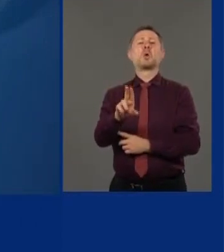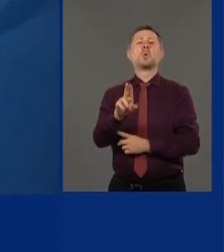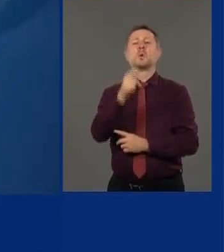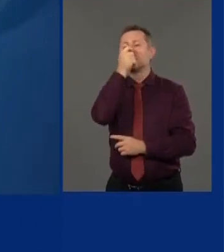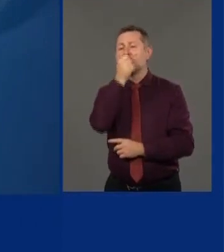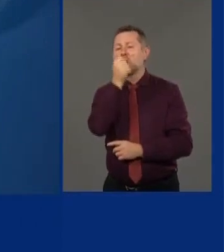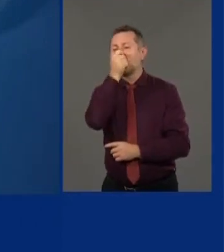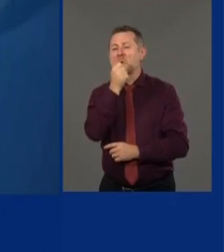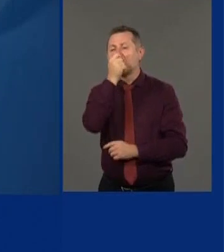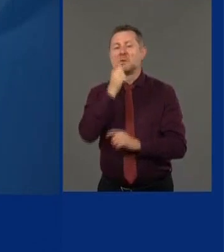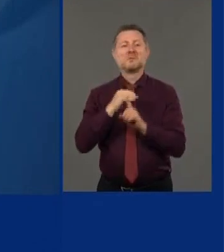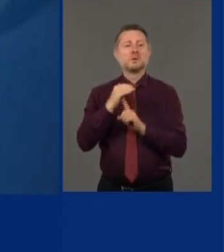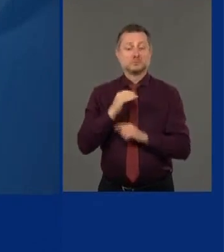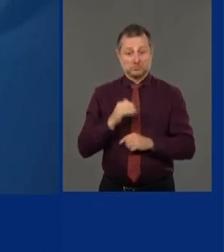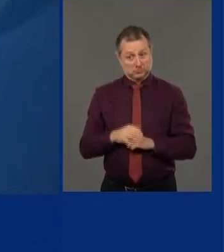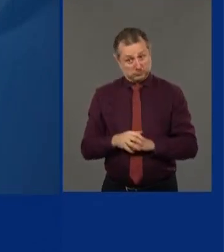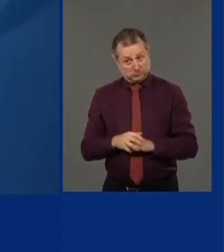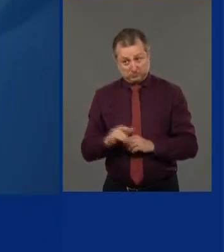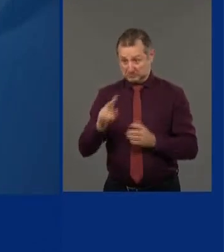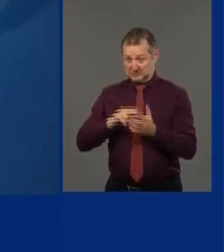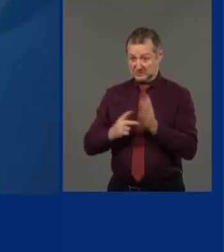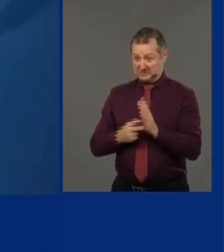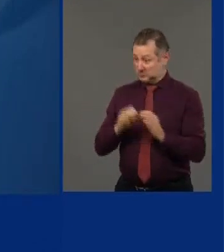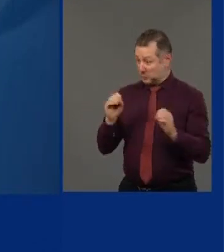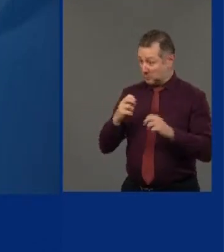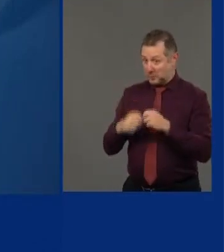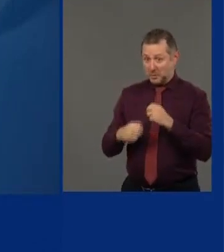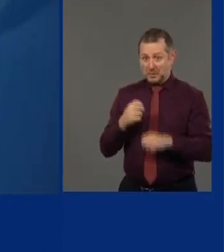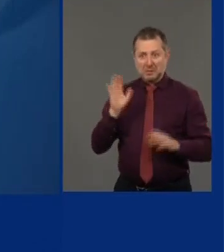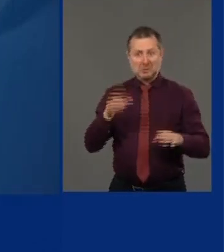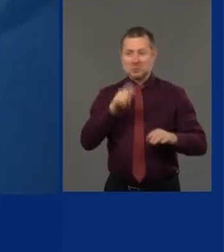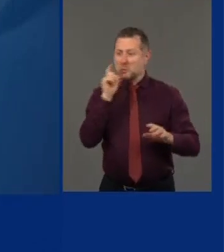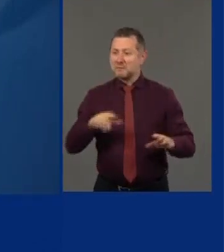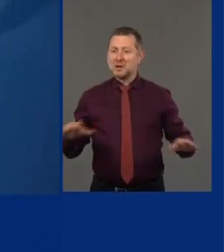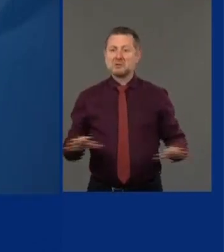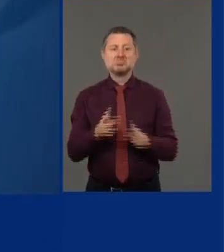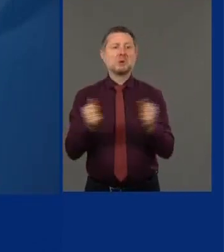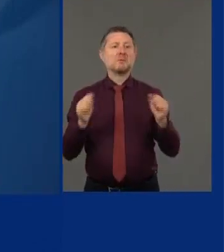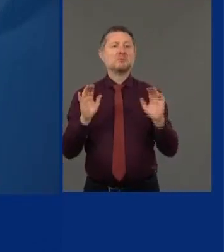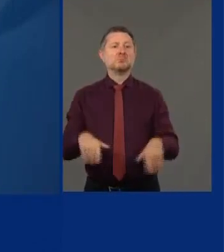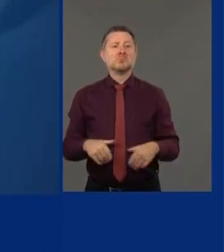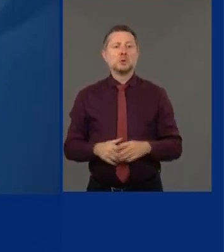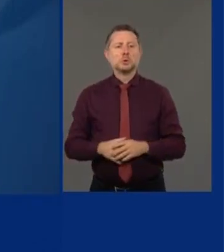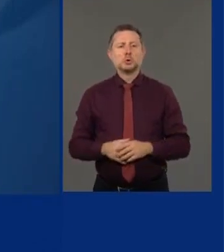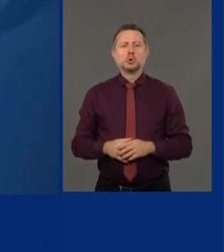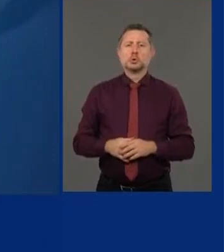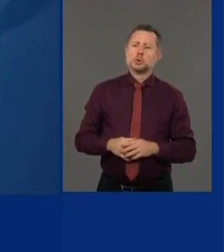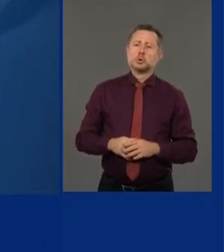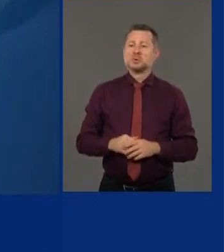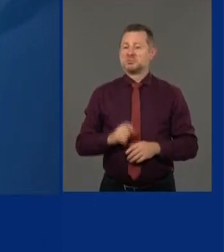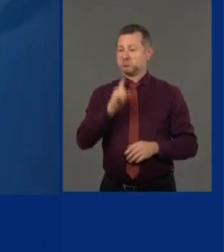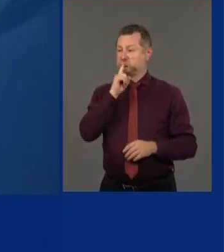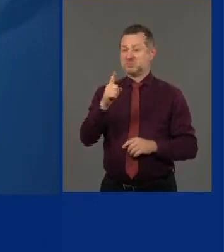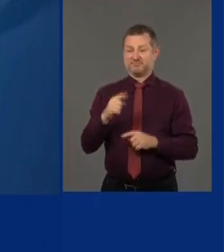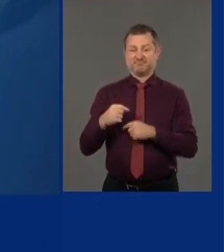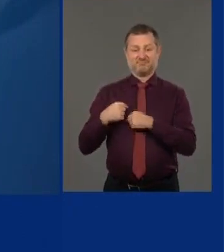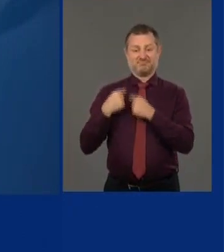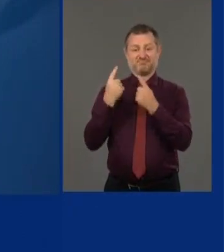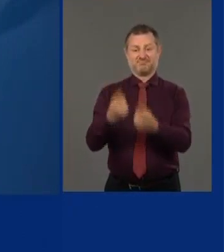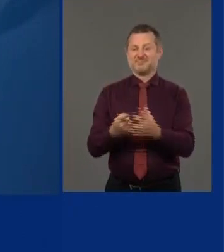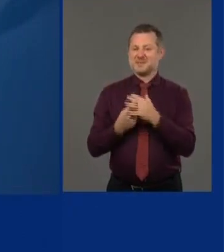If it's not a problem, you don't try to solve it. And they didn't try to solve it. And as a matter of fact, they have been advocating from day